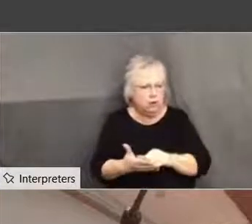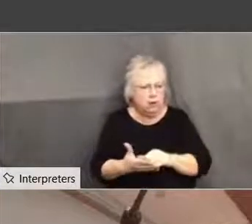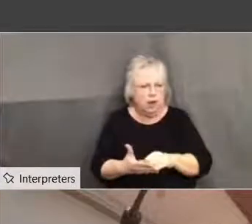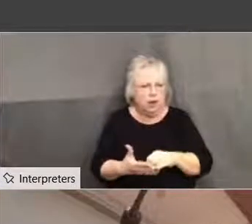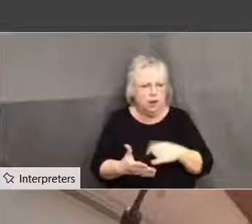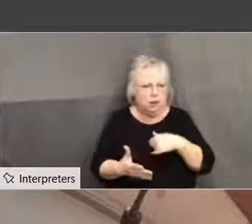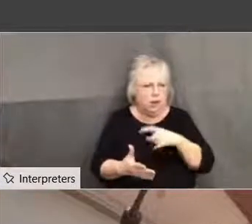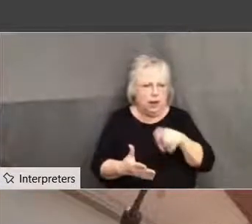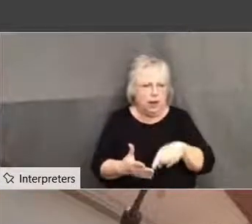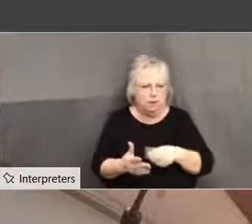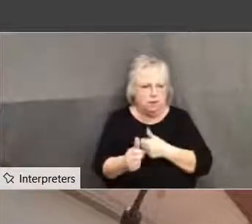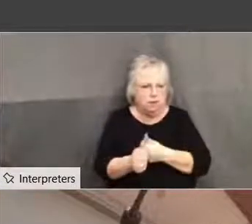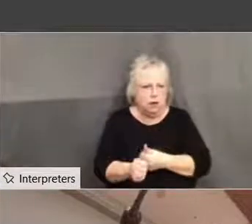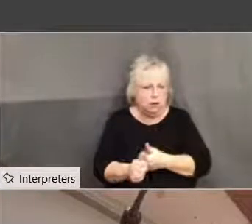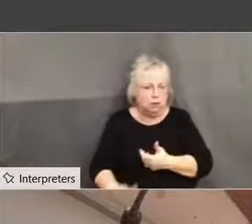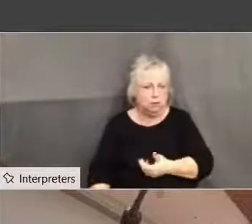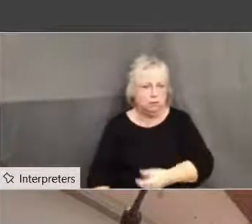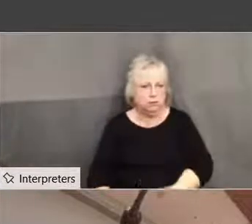have to go through?